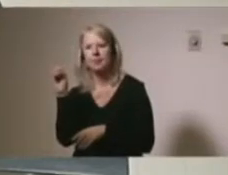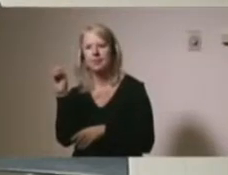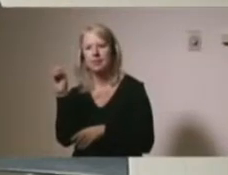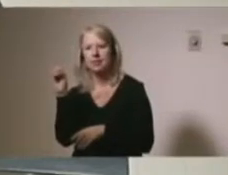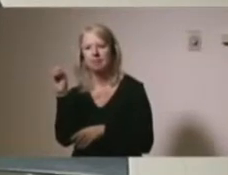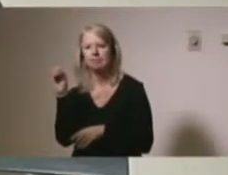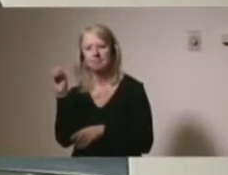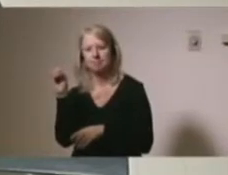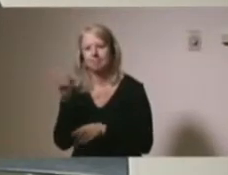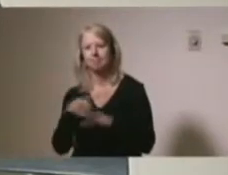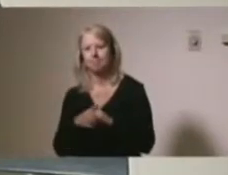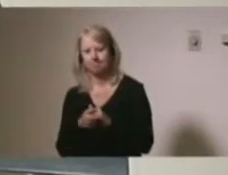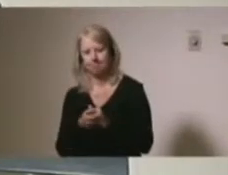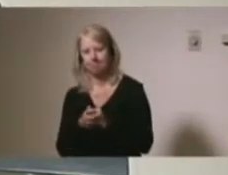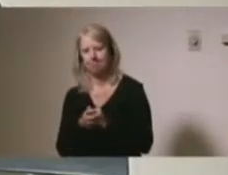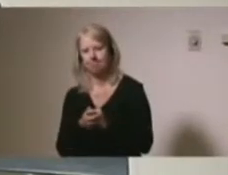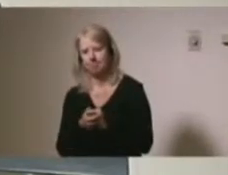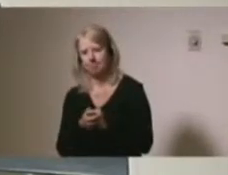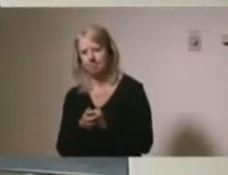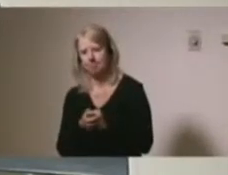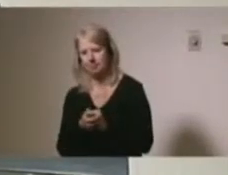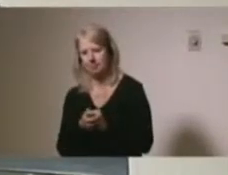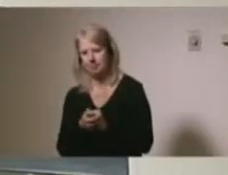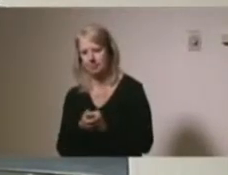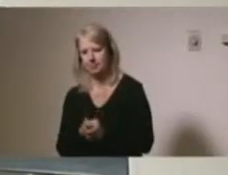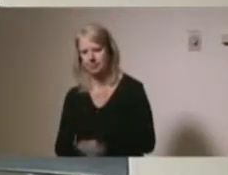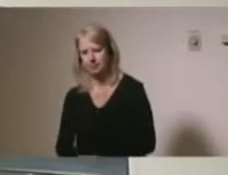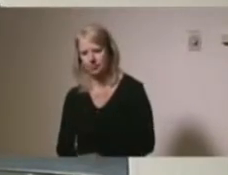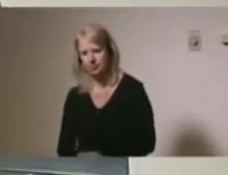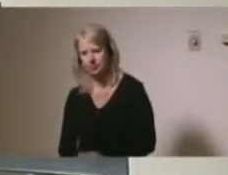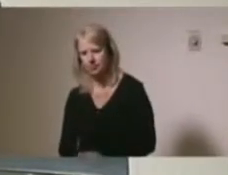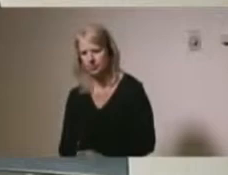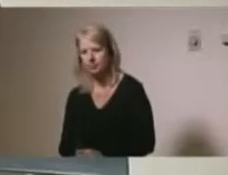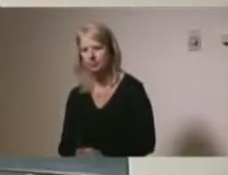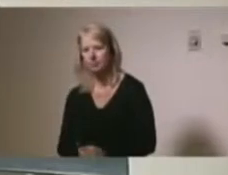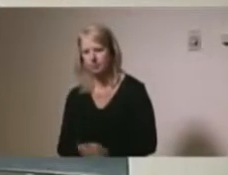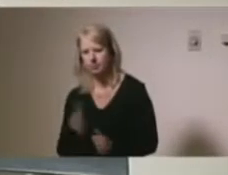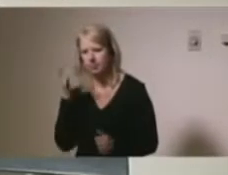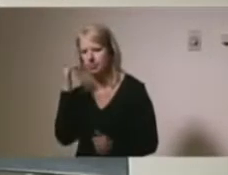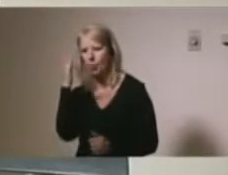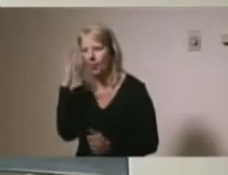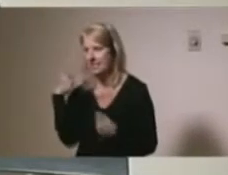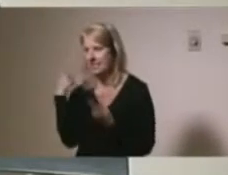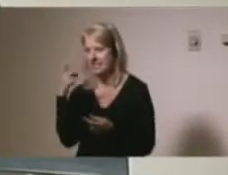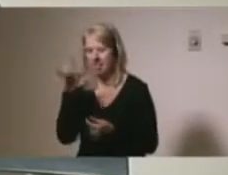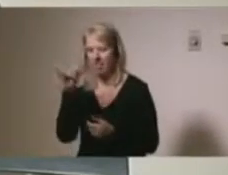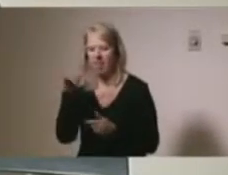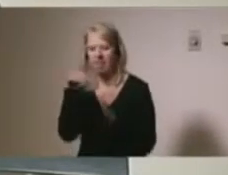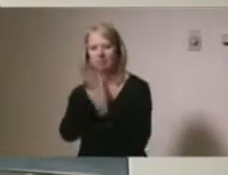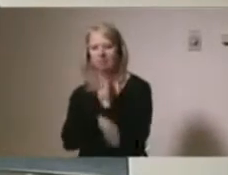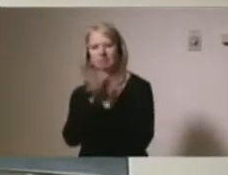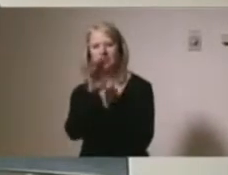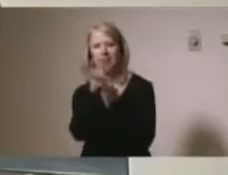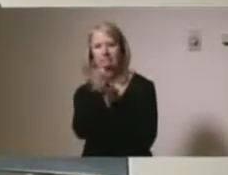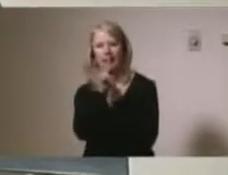because we've taken this over after the bankruptcy of Dexia, and the